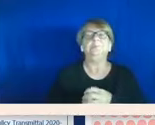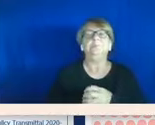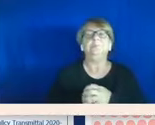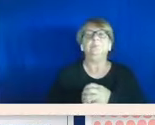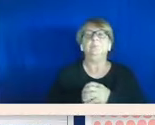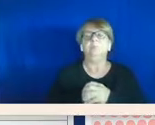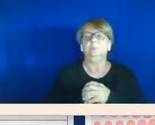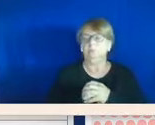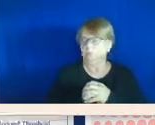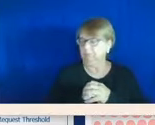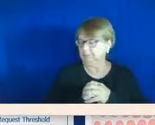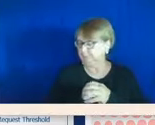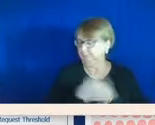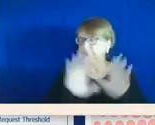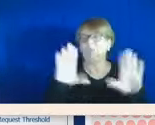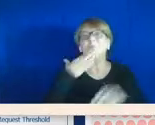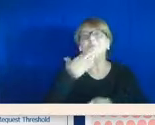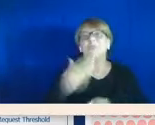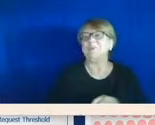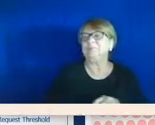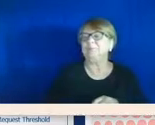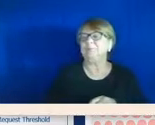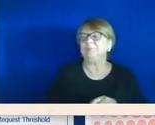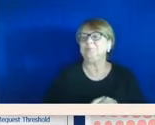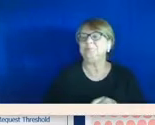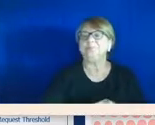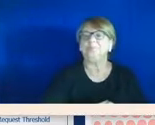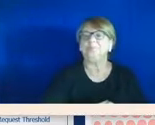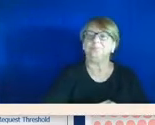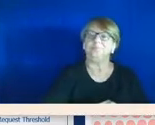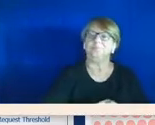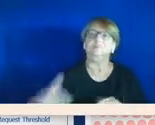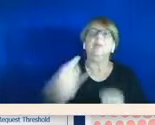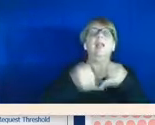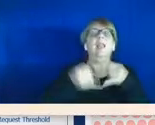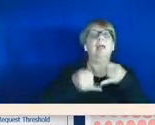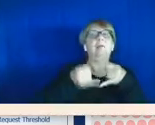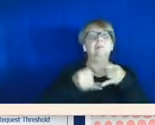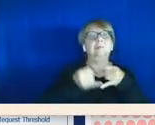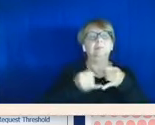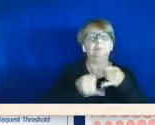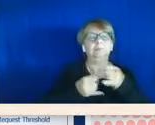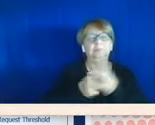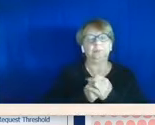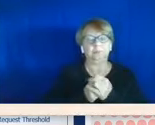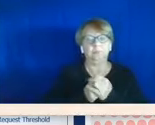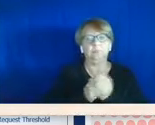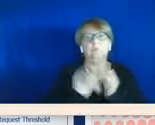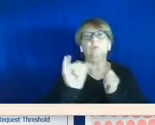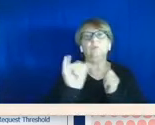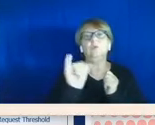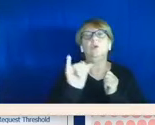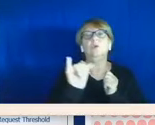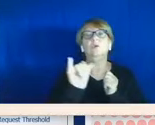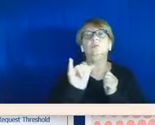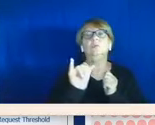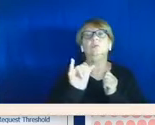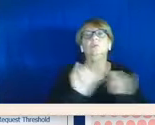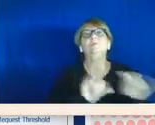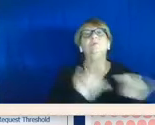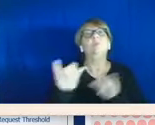Okay. Great, thank you, Kristen. And then lastly, also on similarly on the AHCA Public